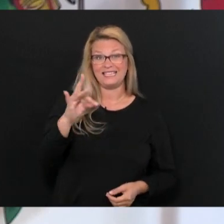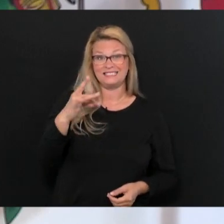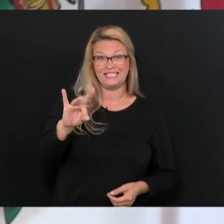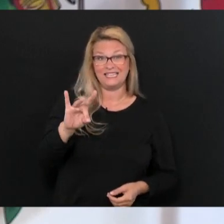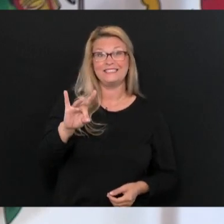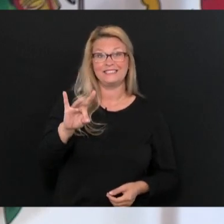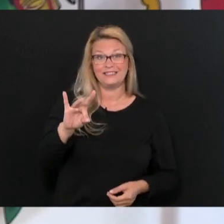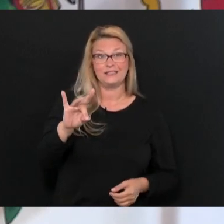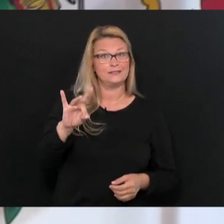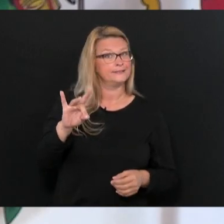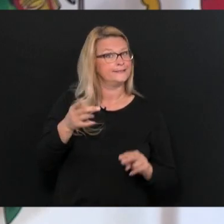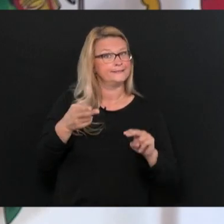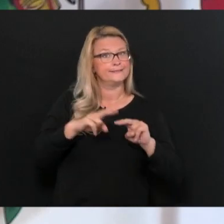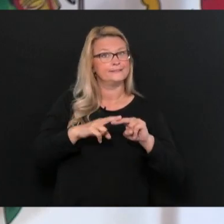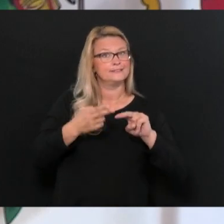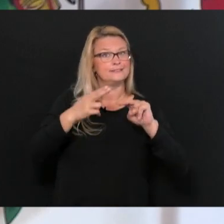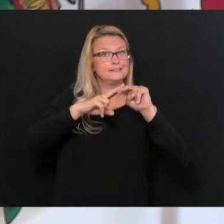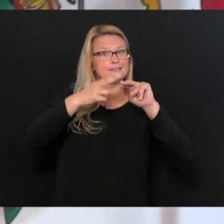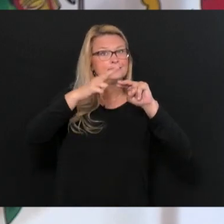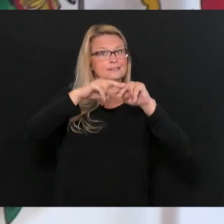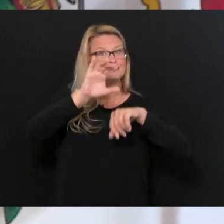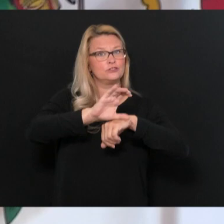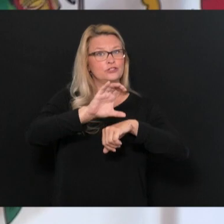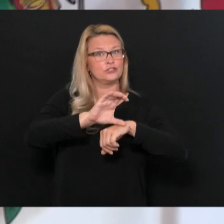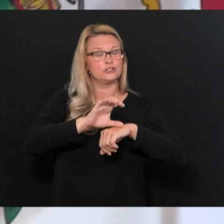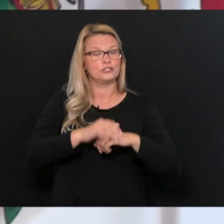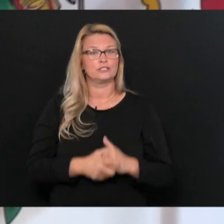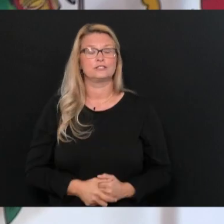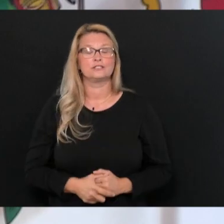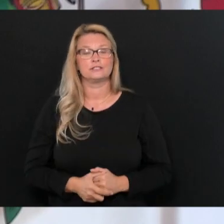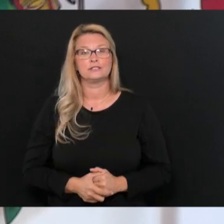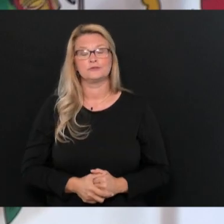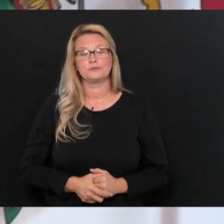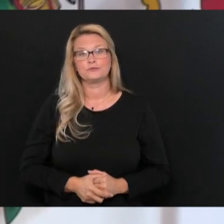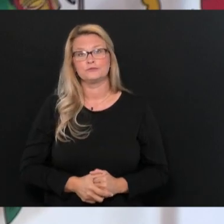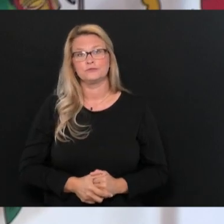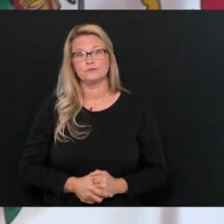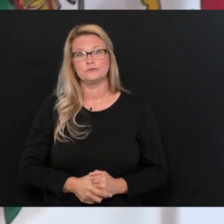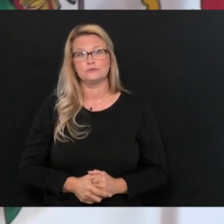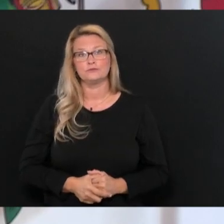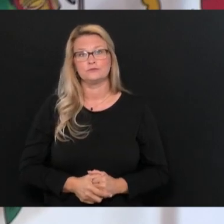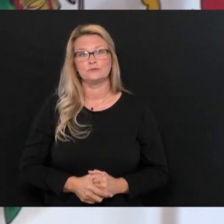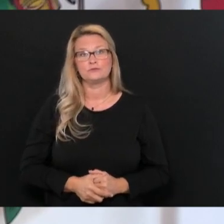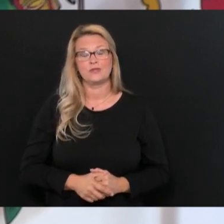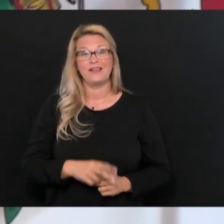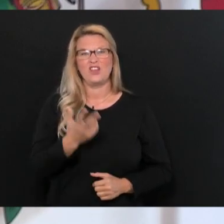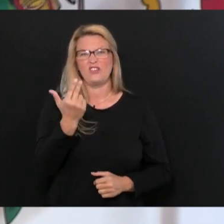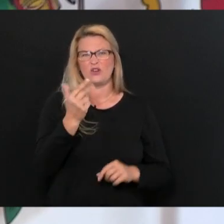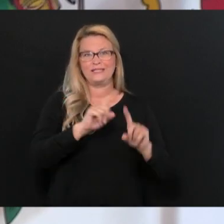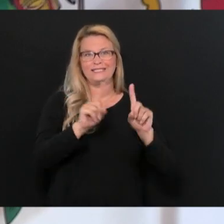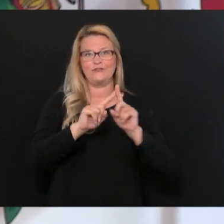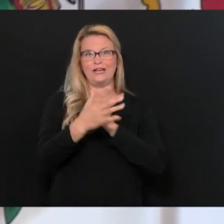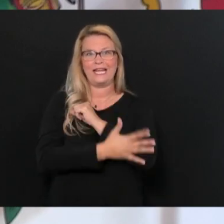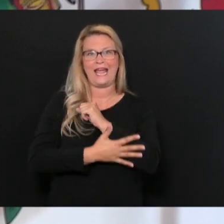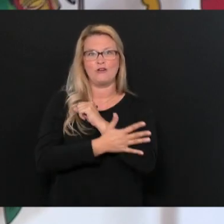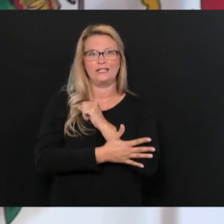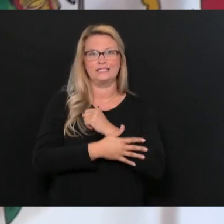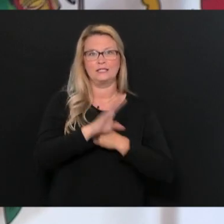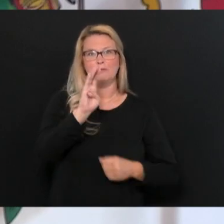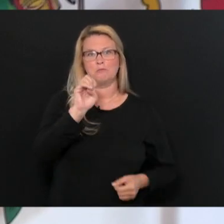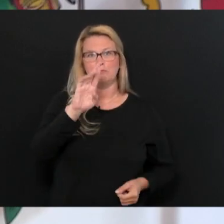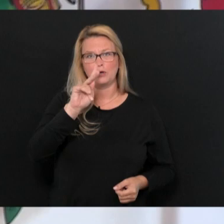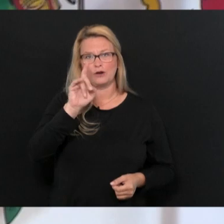It keeps on moving up, everybody. Active outbreaks that are reported in 13 counties, and these counties are